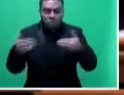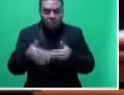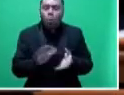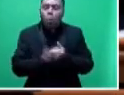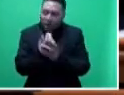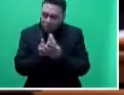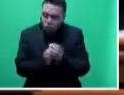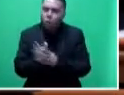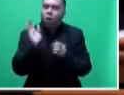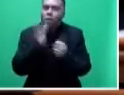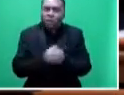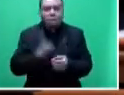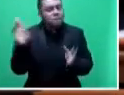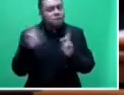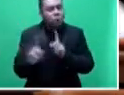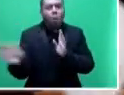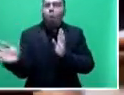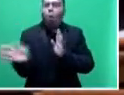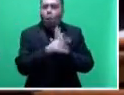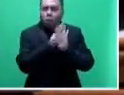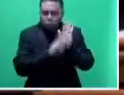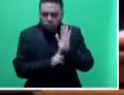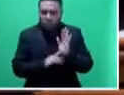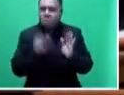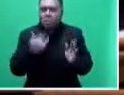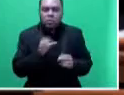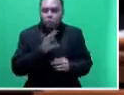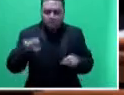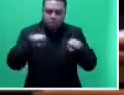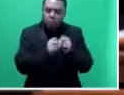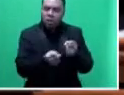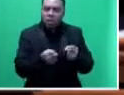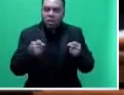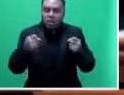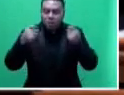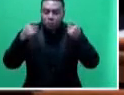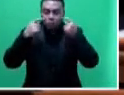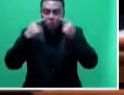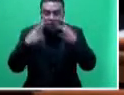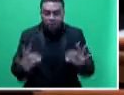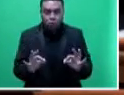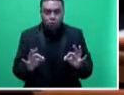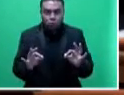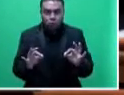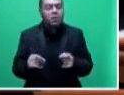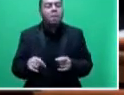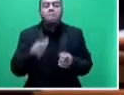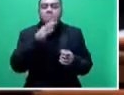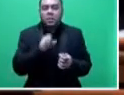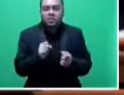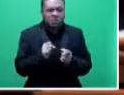your hands and follow all the rules provided by the health team. Please do not break the curfew, and do keep physical distance of 2